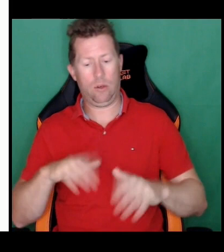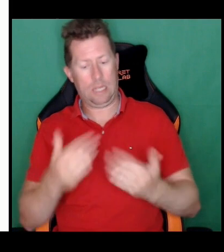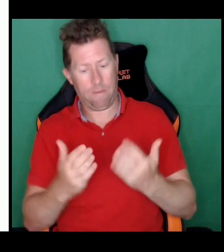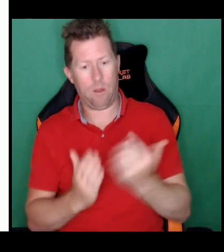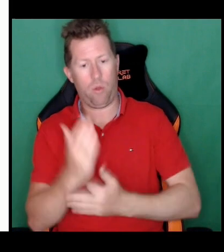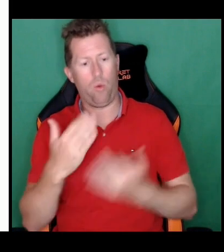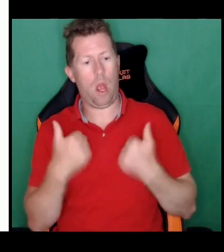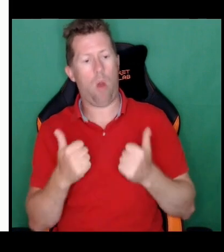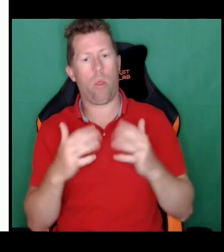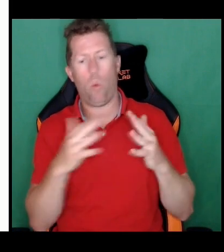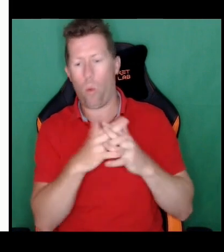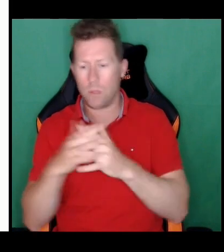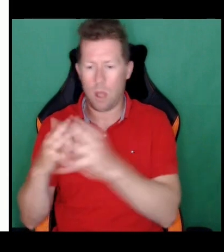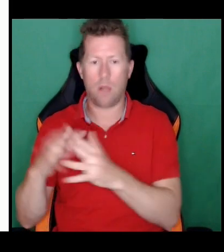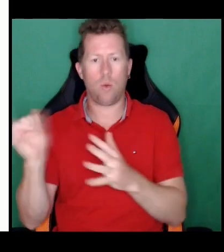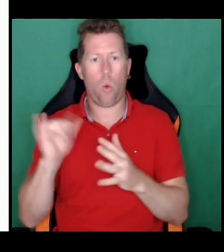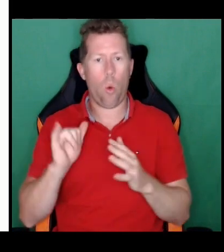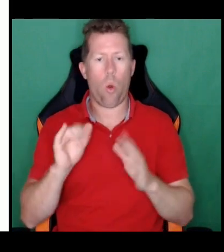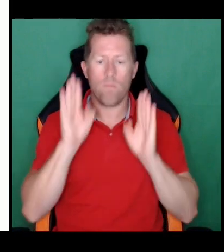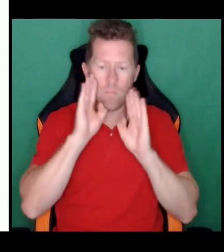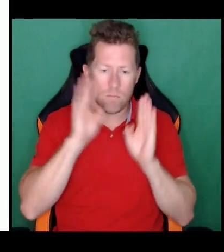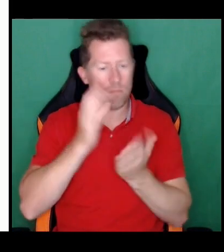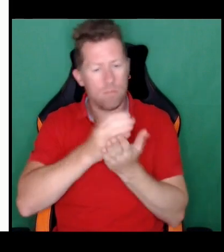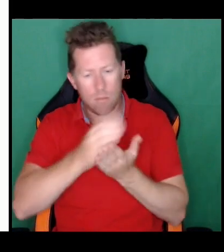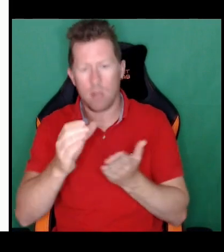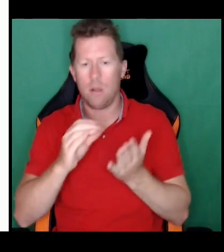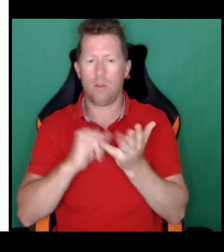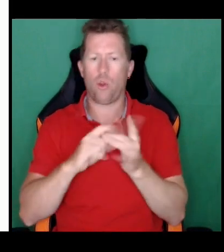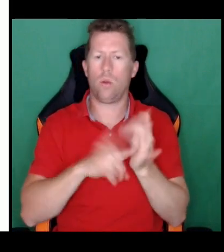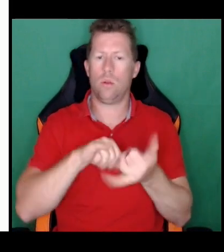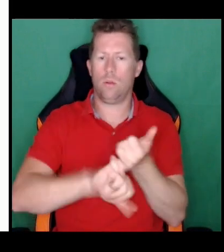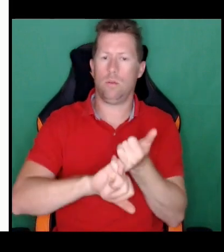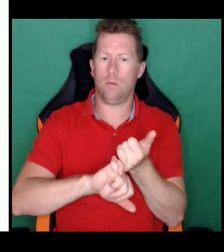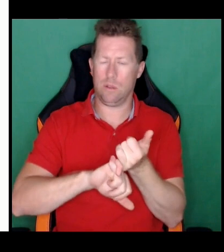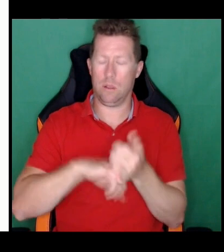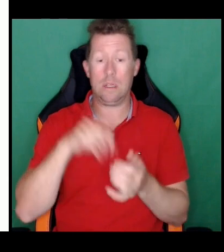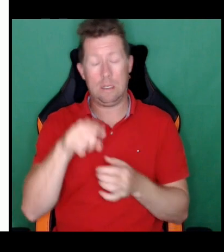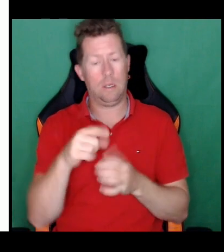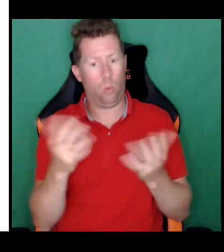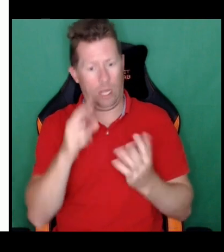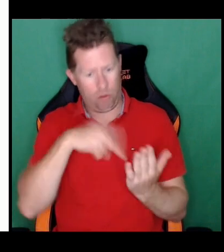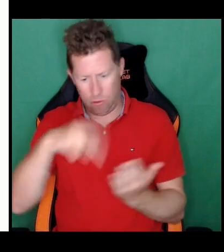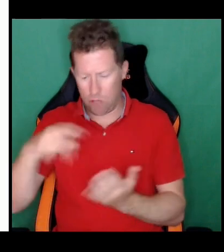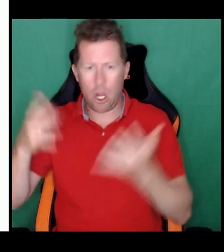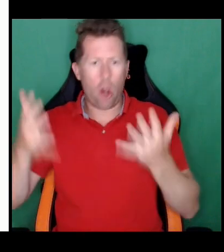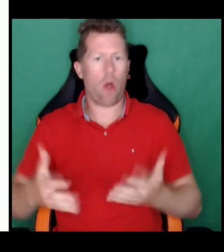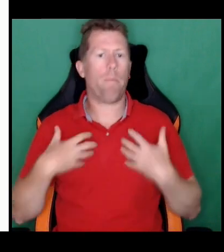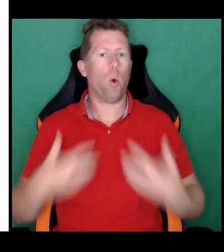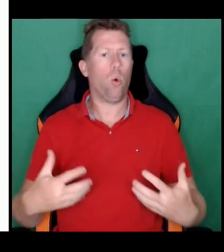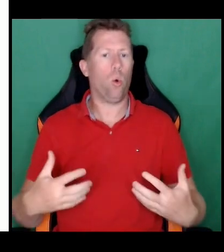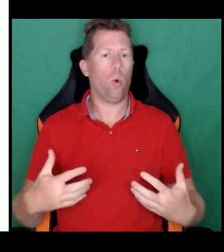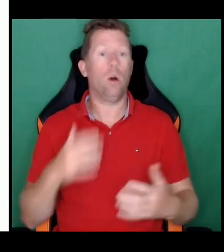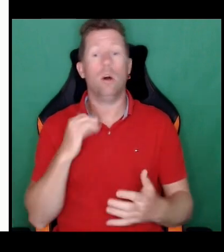social media, which is where they're starting to pay attention. And as I said before, this is the group that need better developed